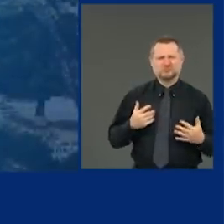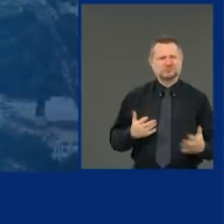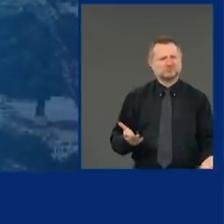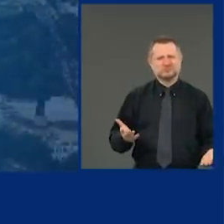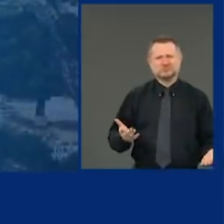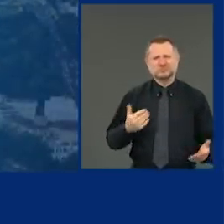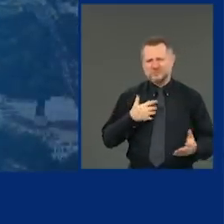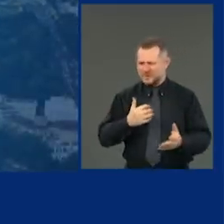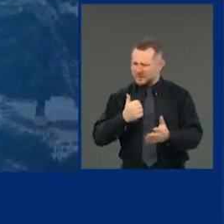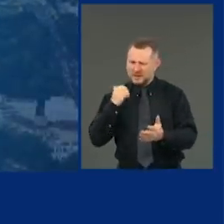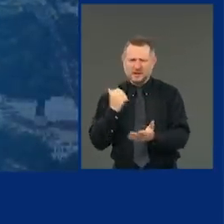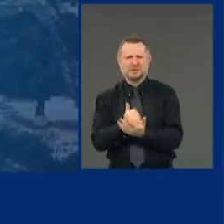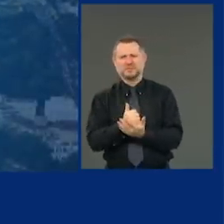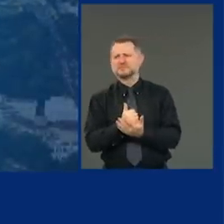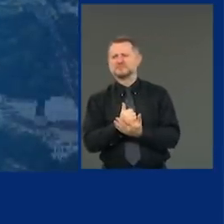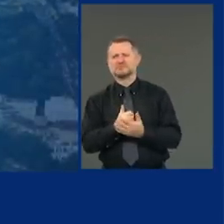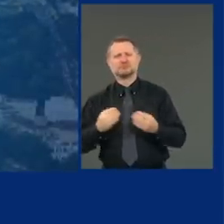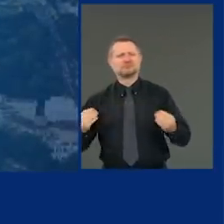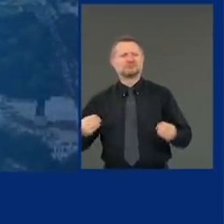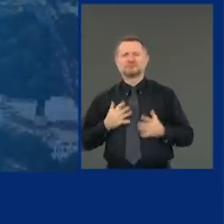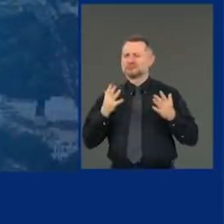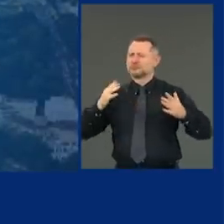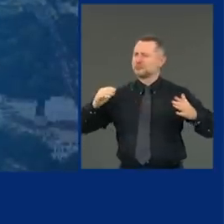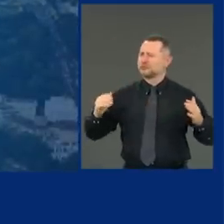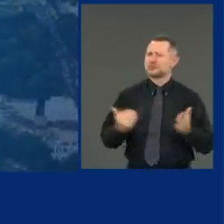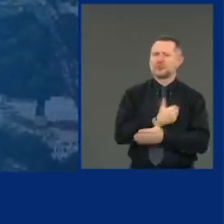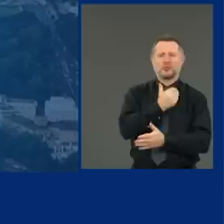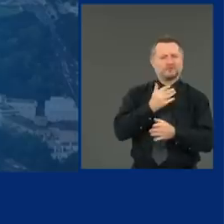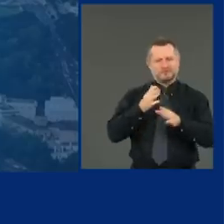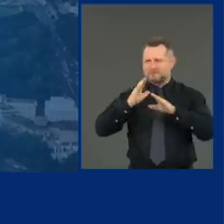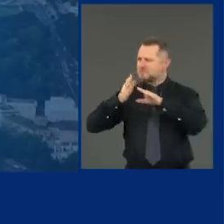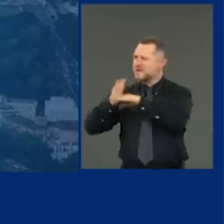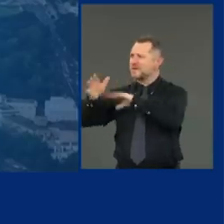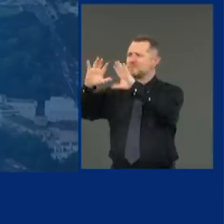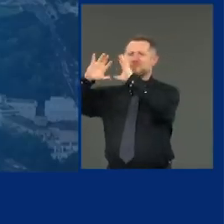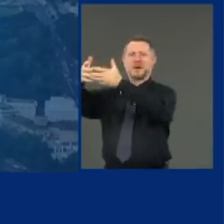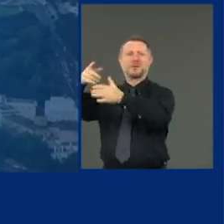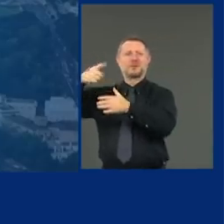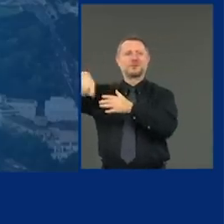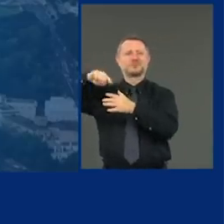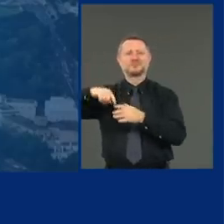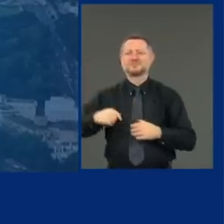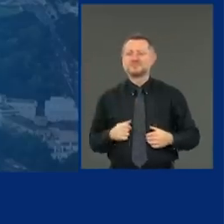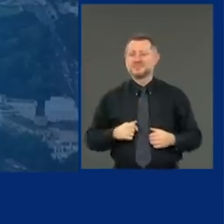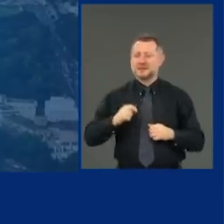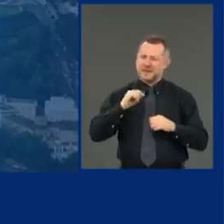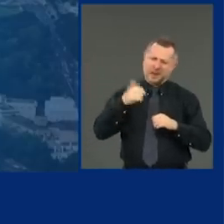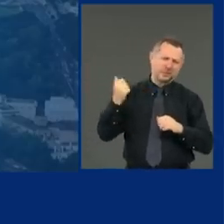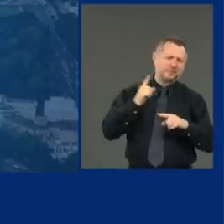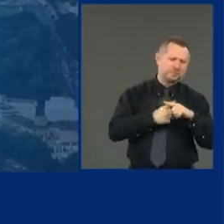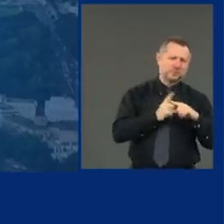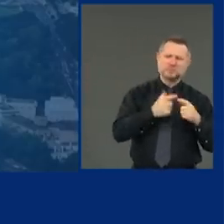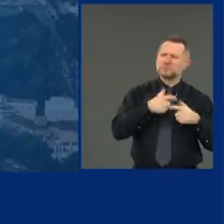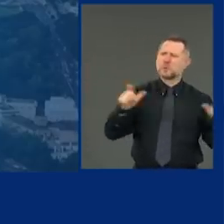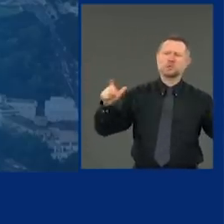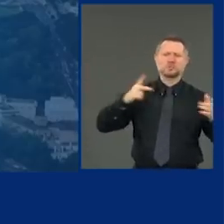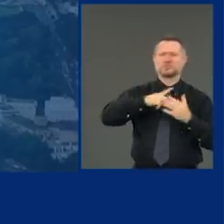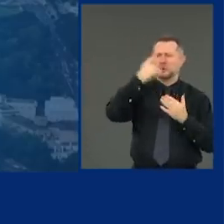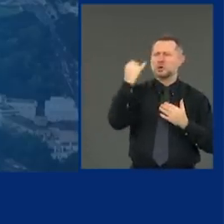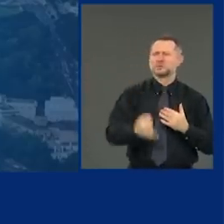whole renewable market. And there are other big infrastructure projects that we've been